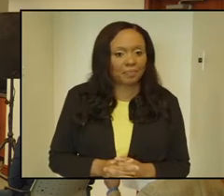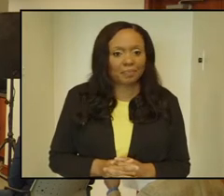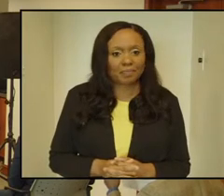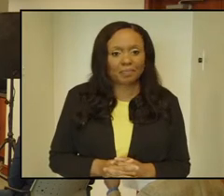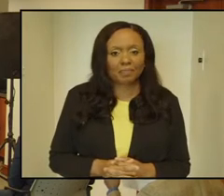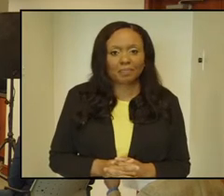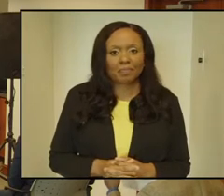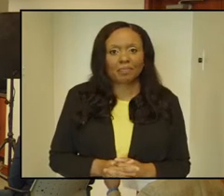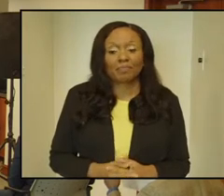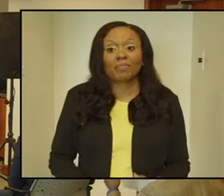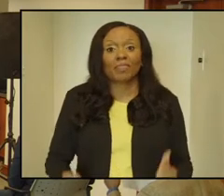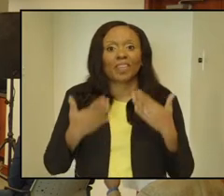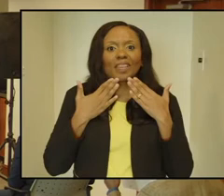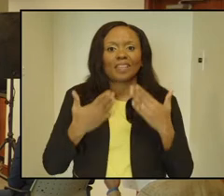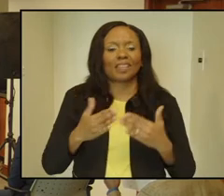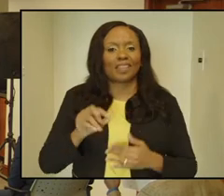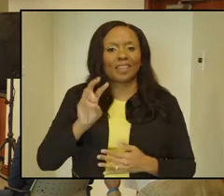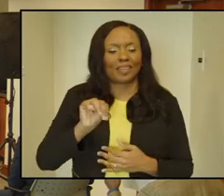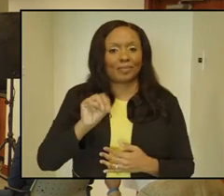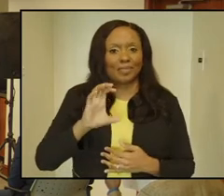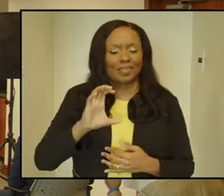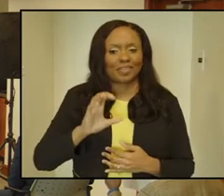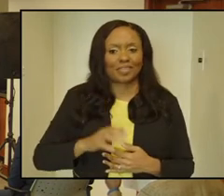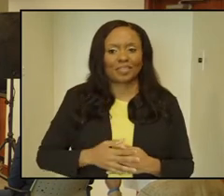Thank you, Master of Ceremonies.